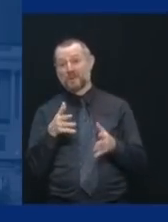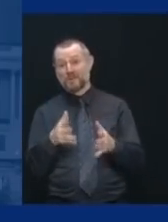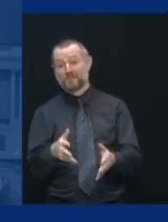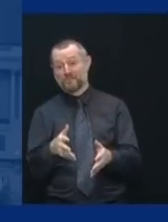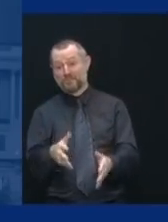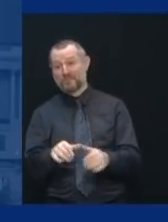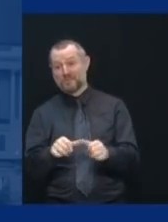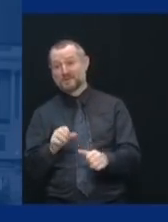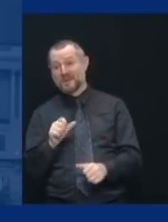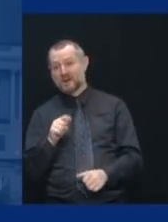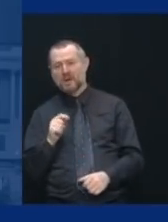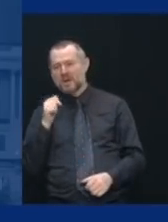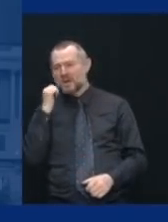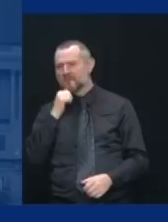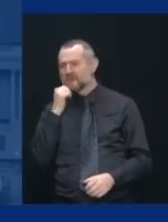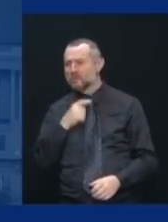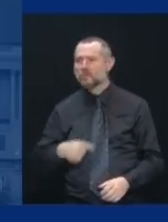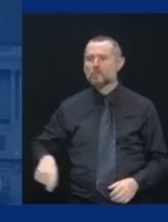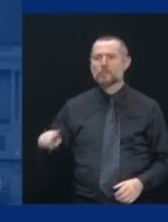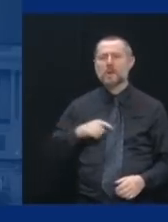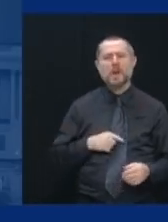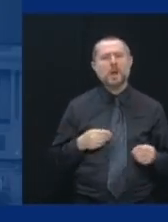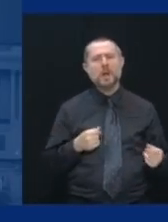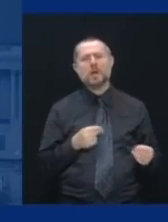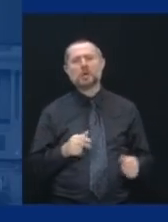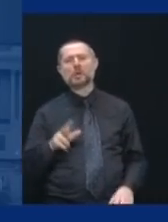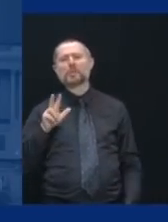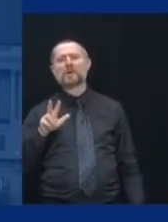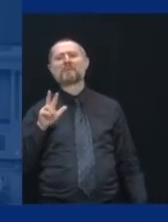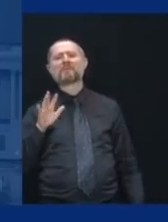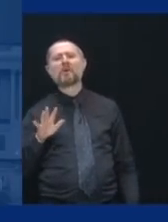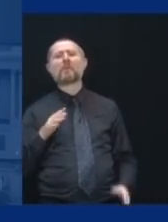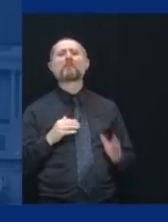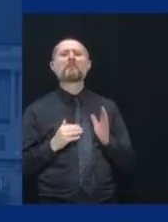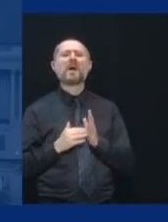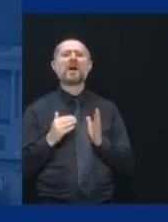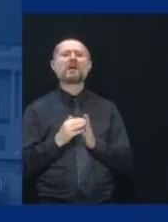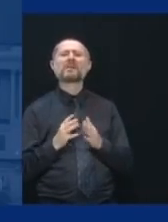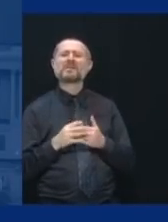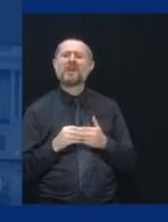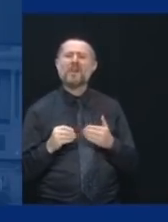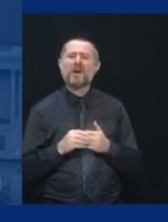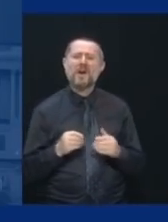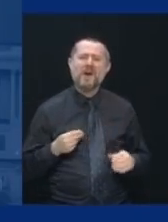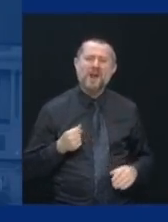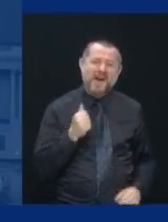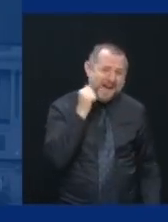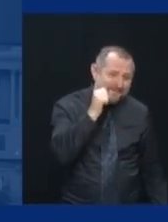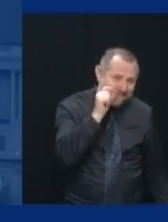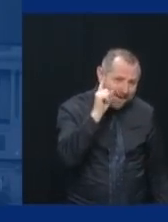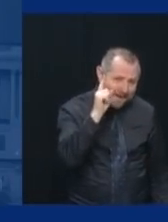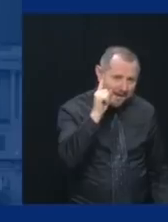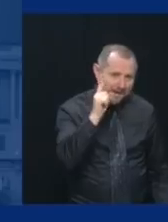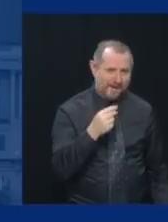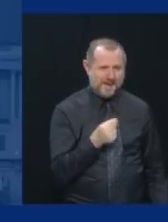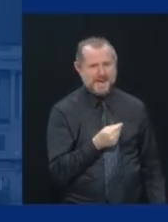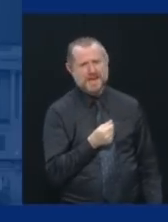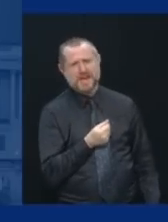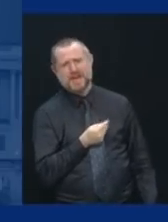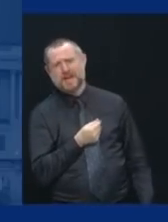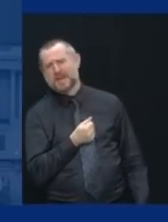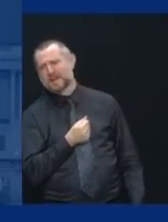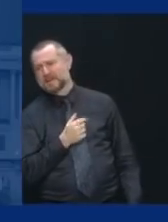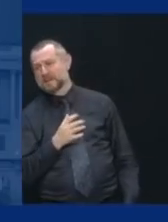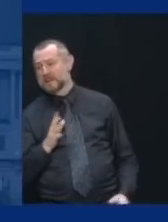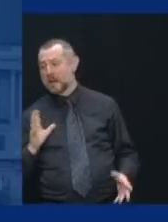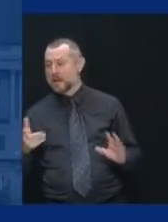the people of the state $34 million. $34 million every day. We have so many needs that we want